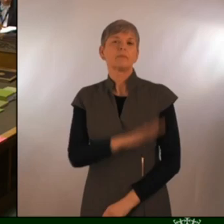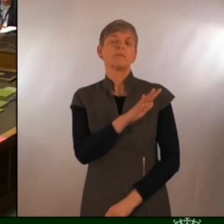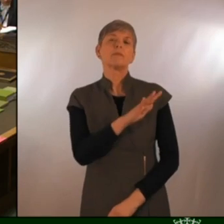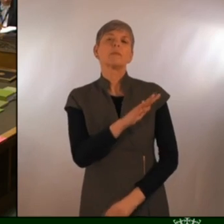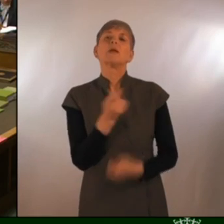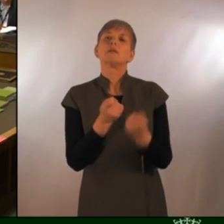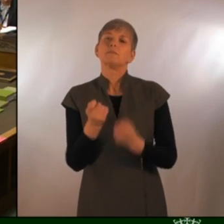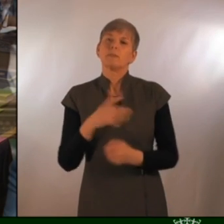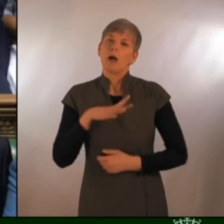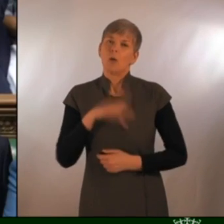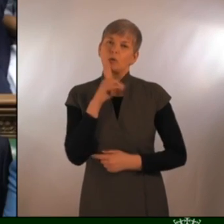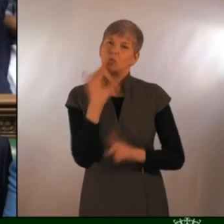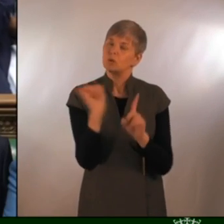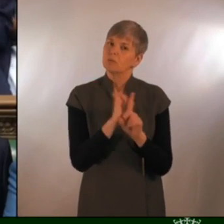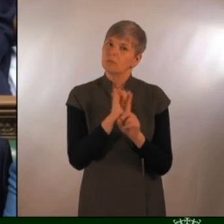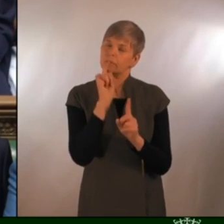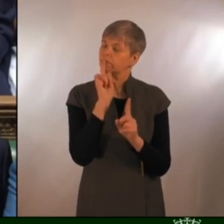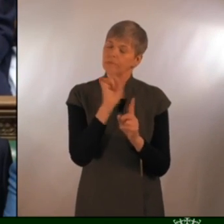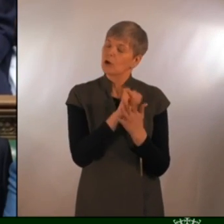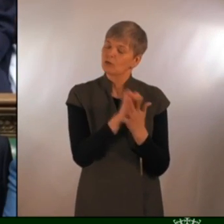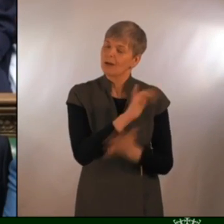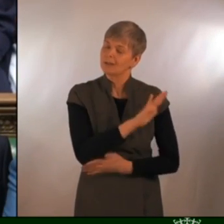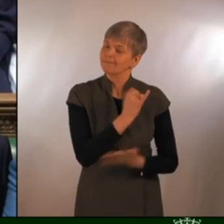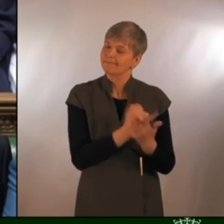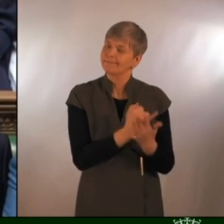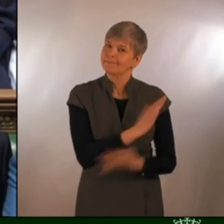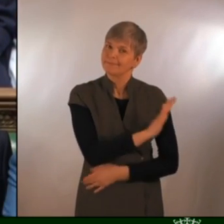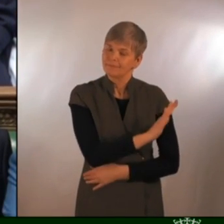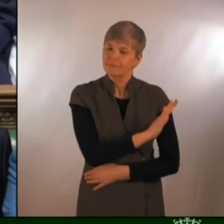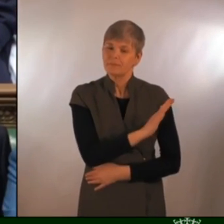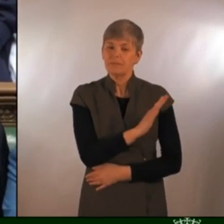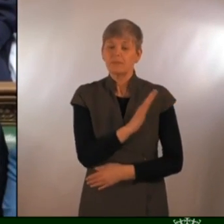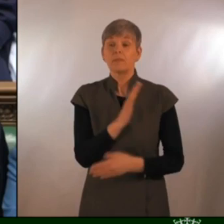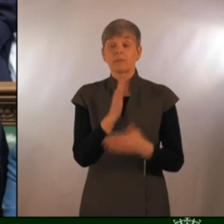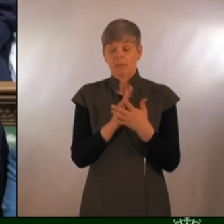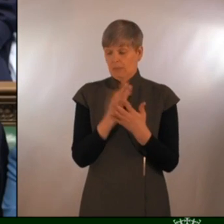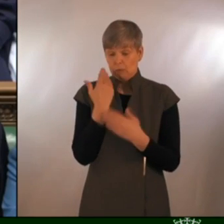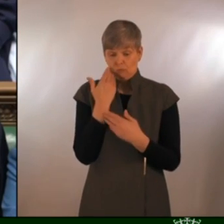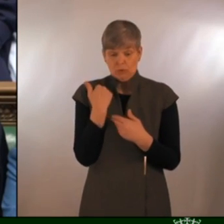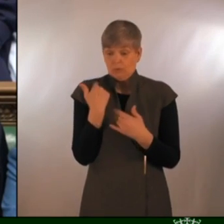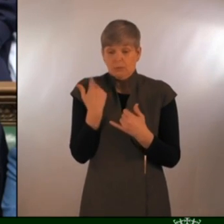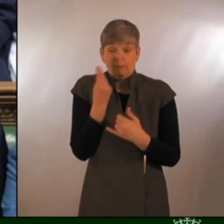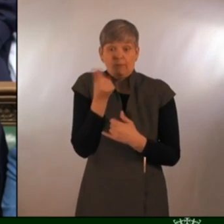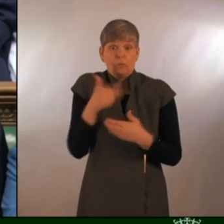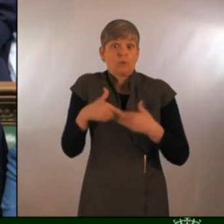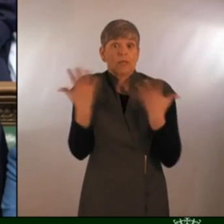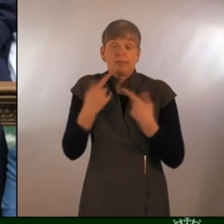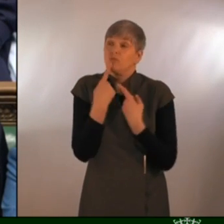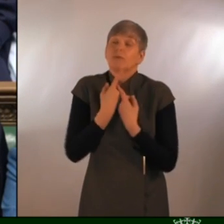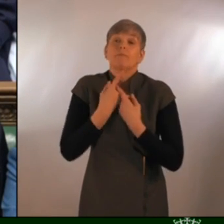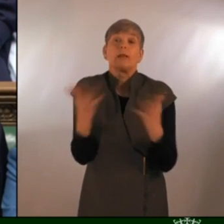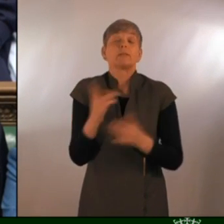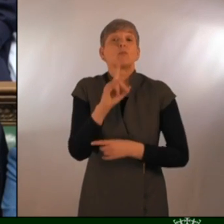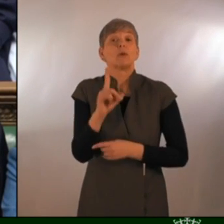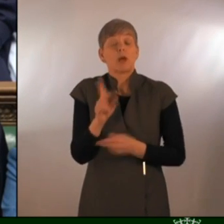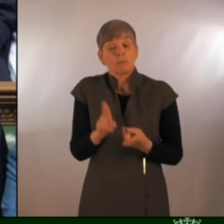made earlier. It is, I'm afraid, the case, as has been revealed just in the last few days, that mortality is at